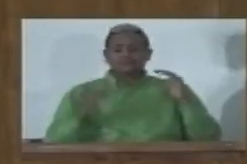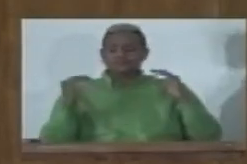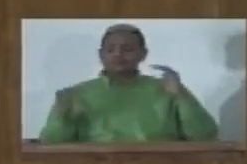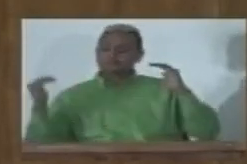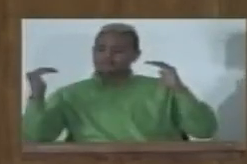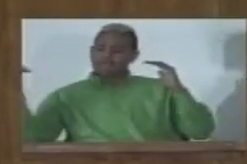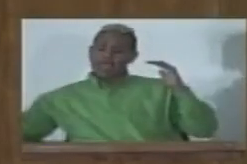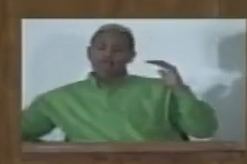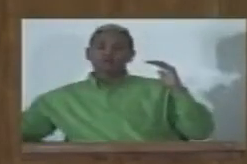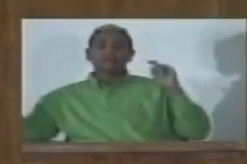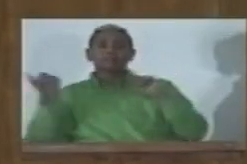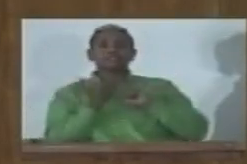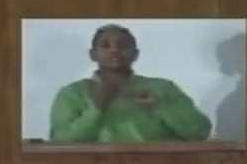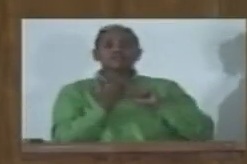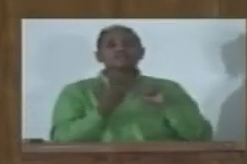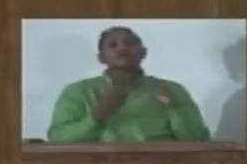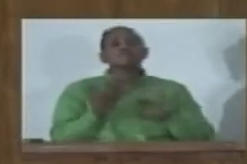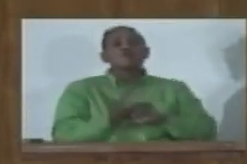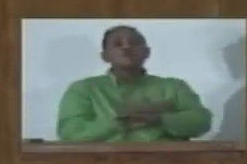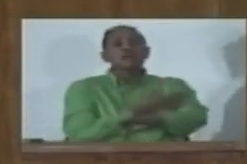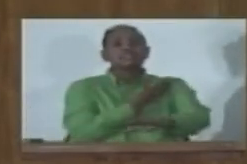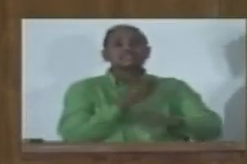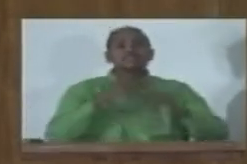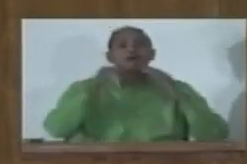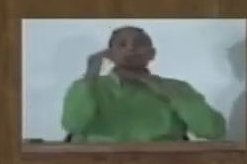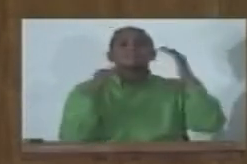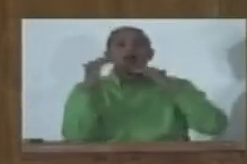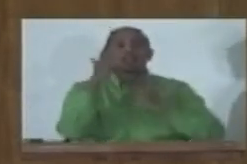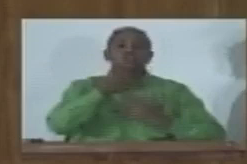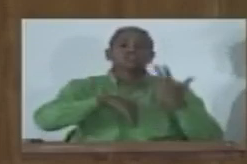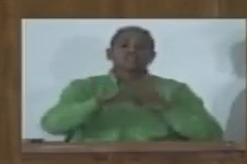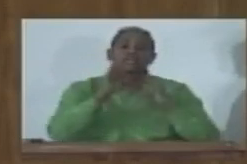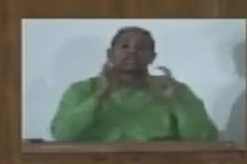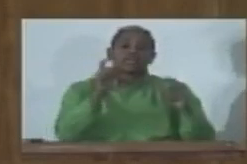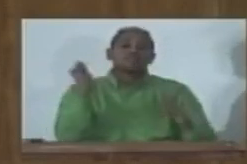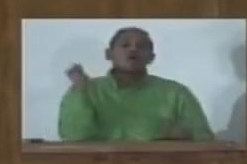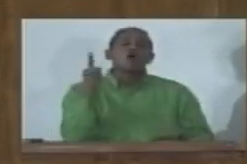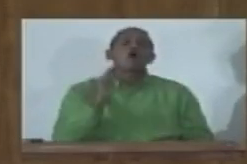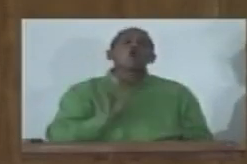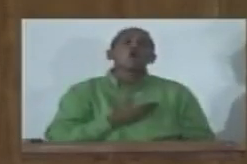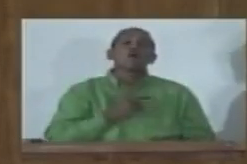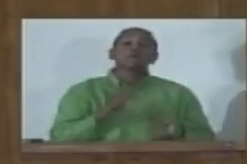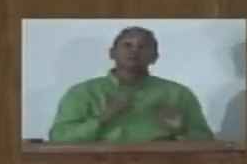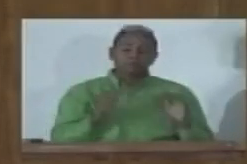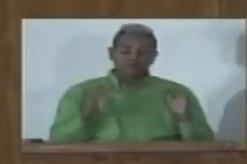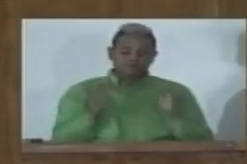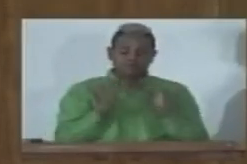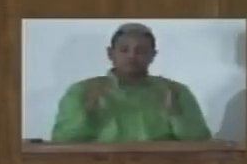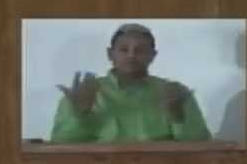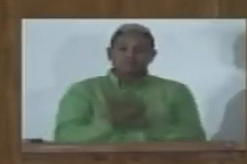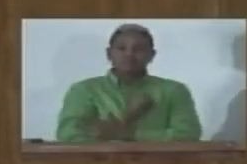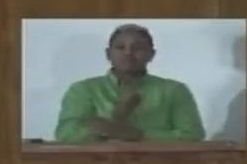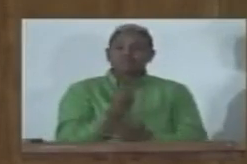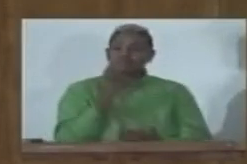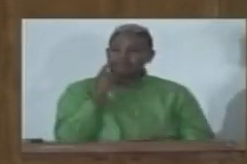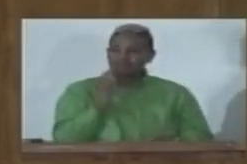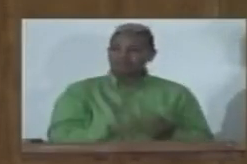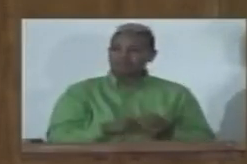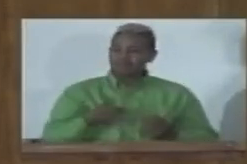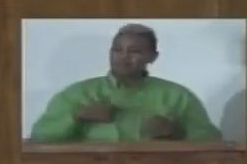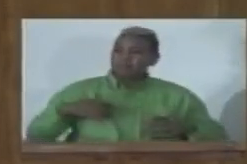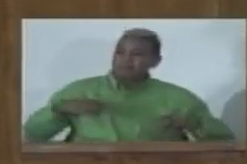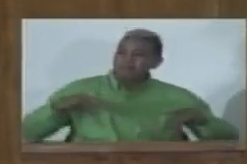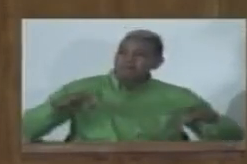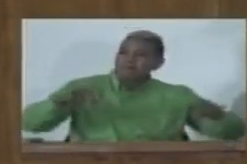progressive, and balanced society, and give all our people an equal opportunity to realize their full